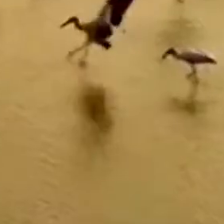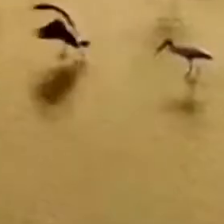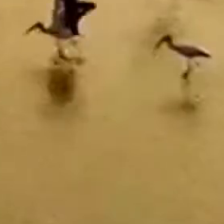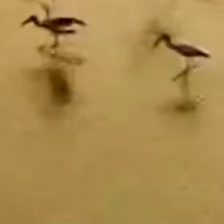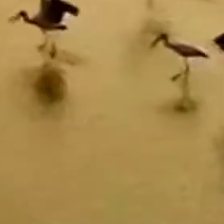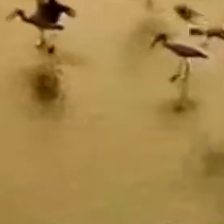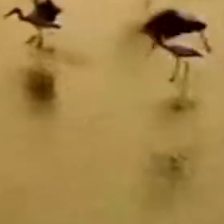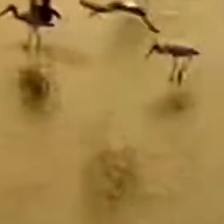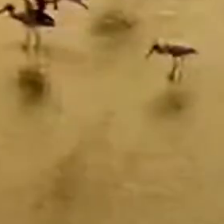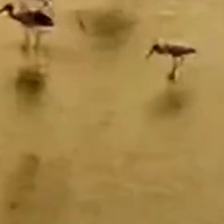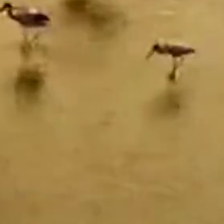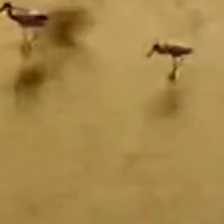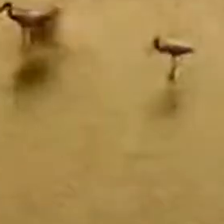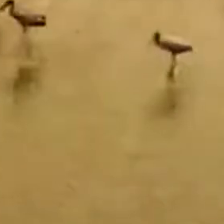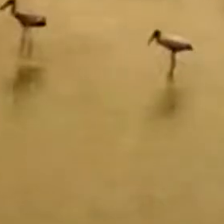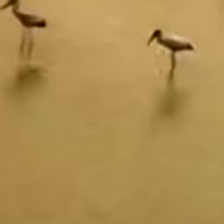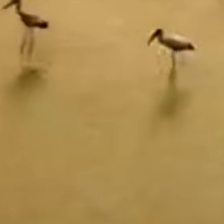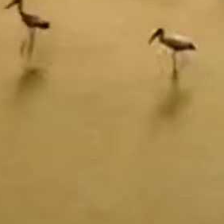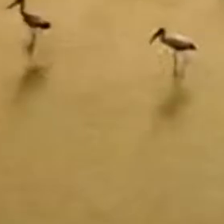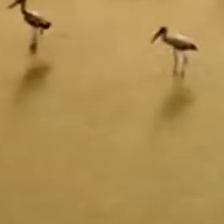or undisturbed nature,